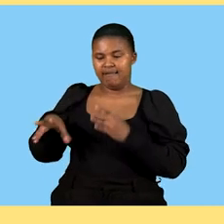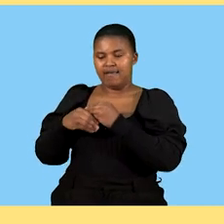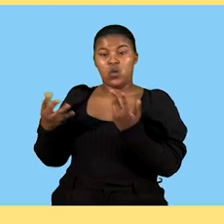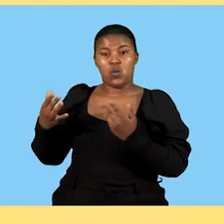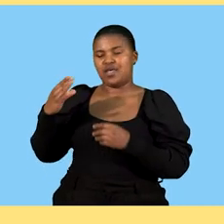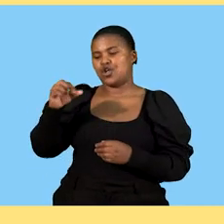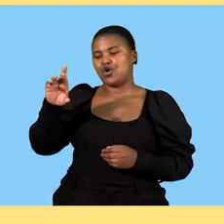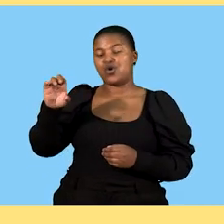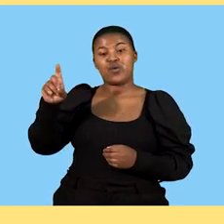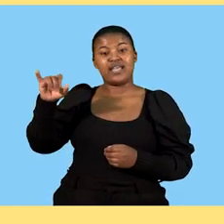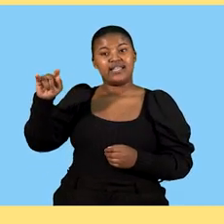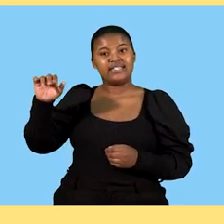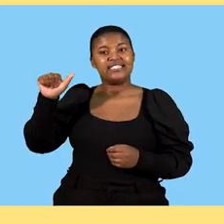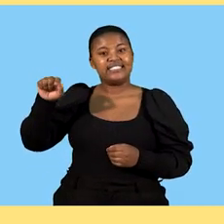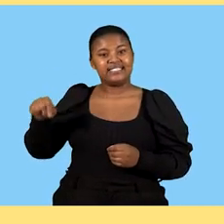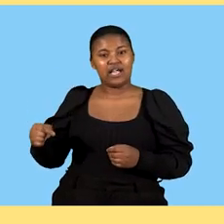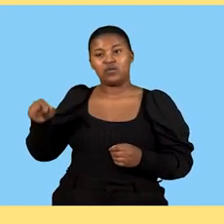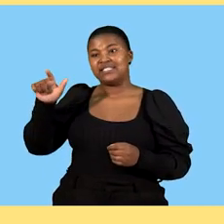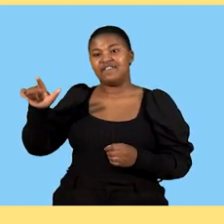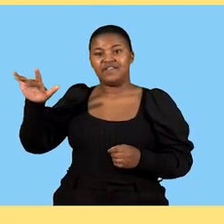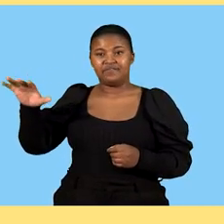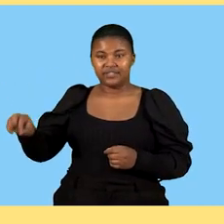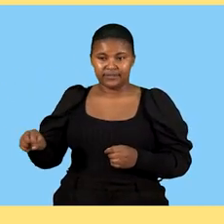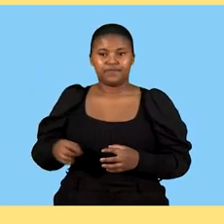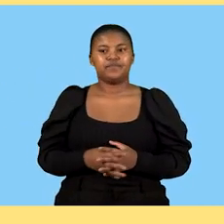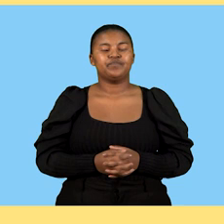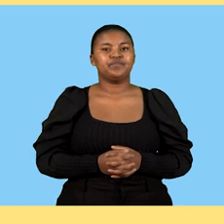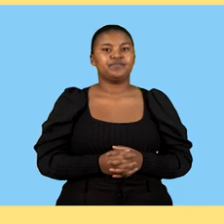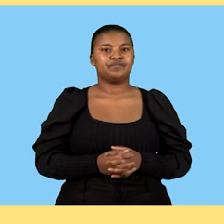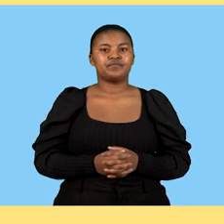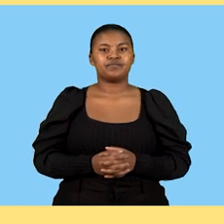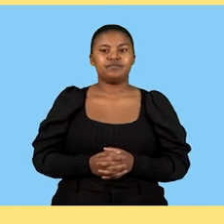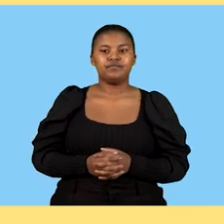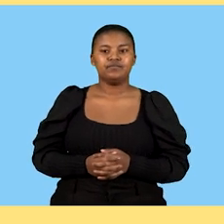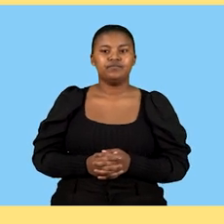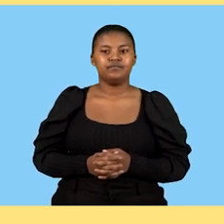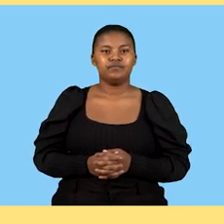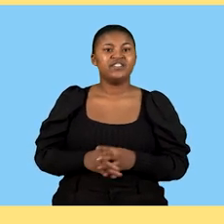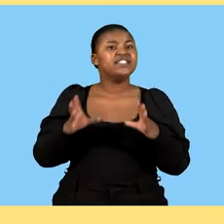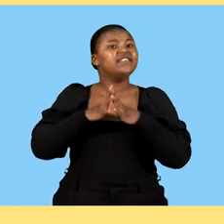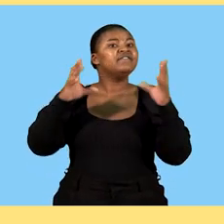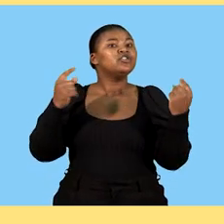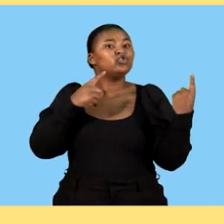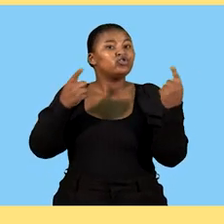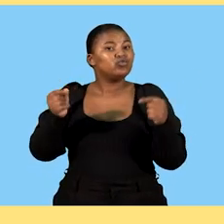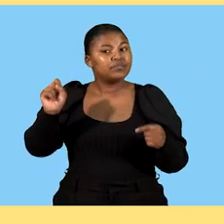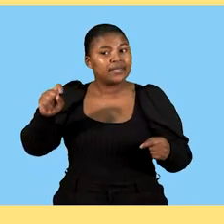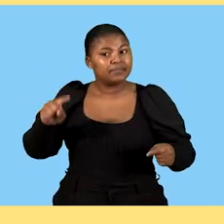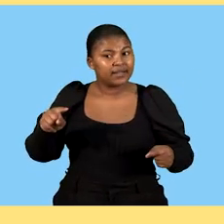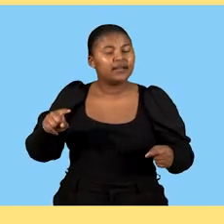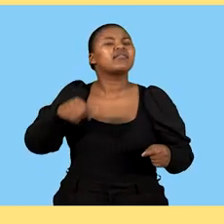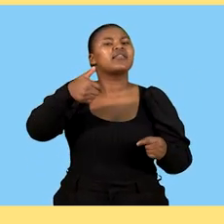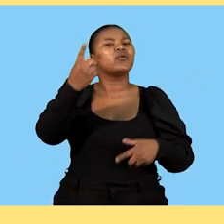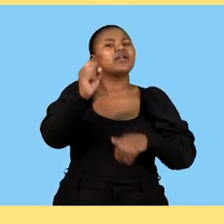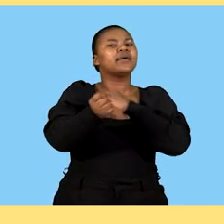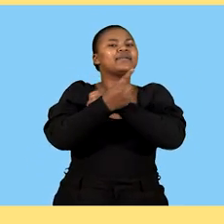2,280. And we credit accrued expense. We credit accrued expense. That means now we